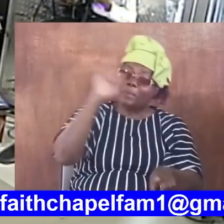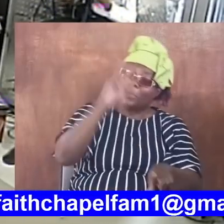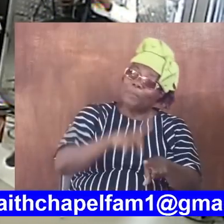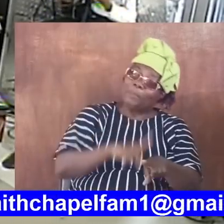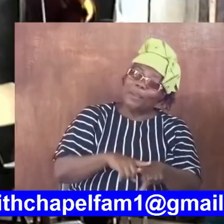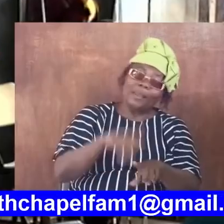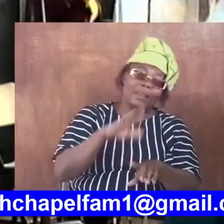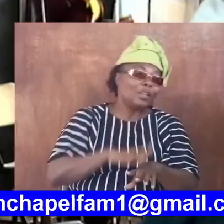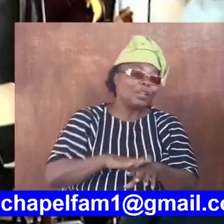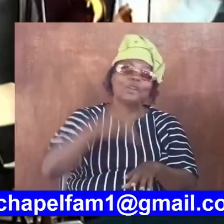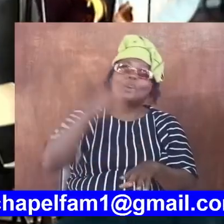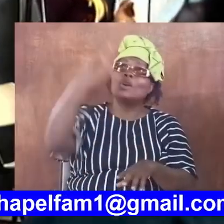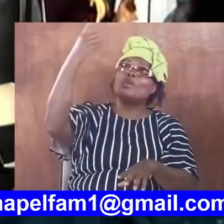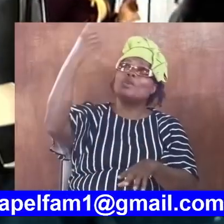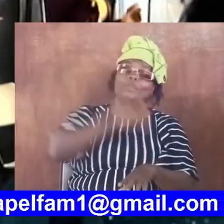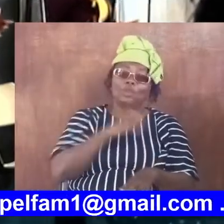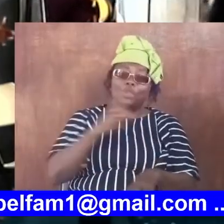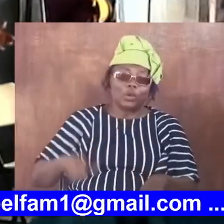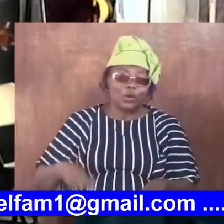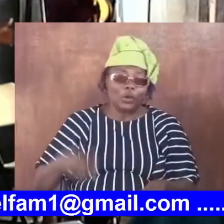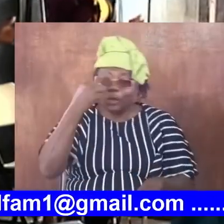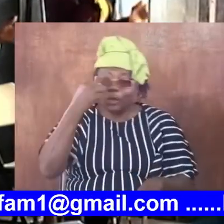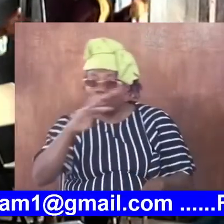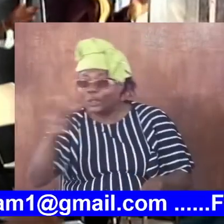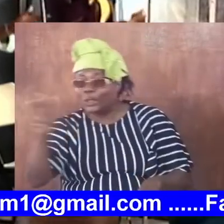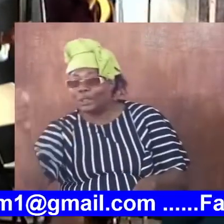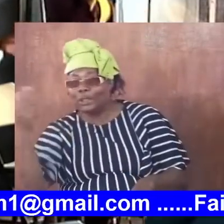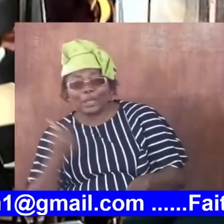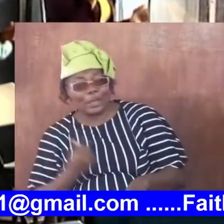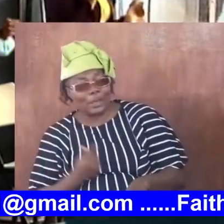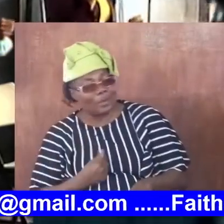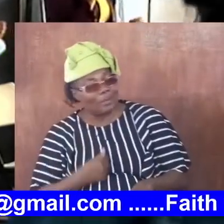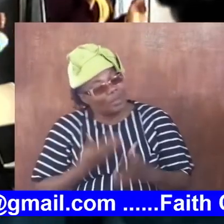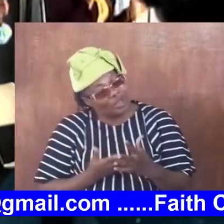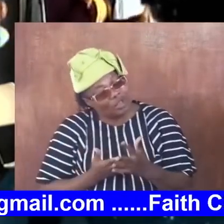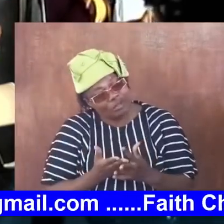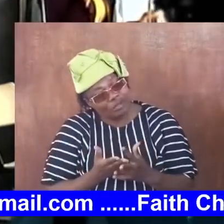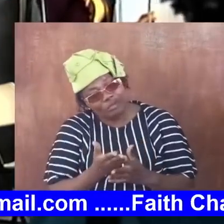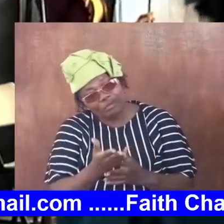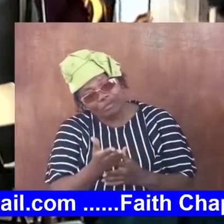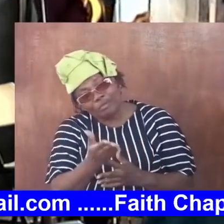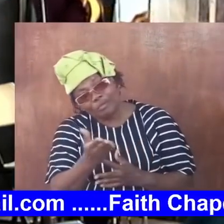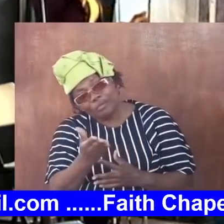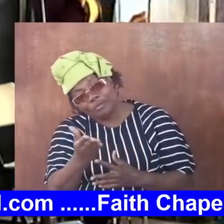through. I'm depending on you, Lord, to see me